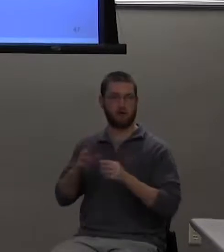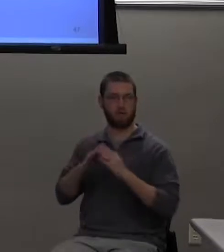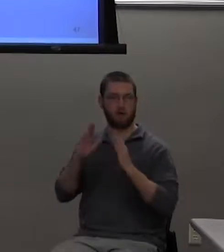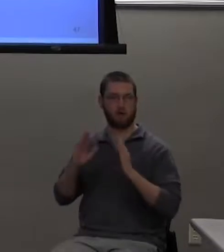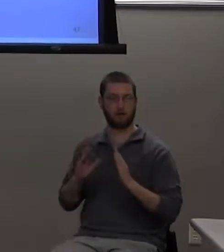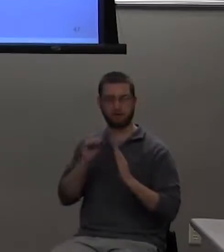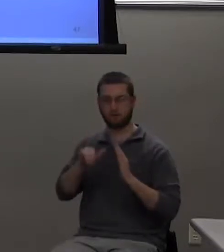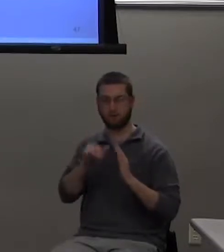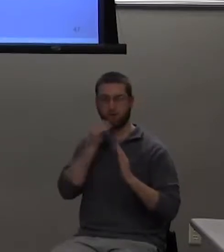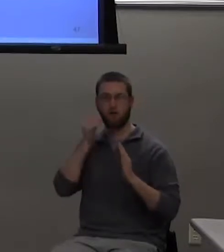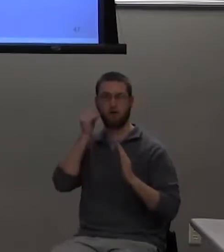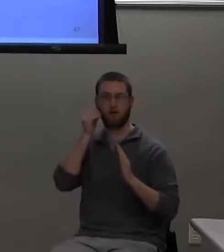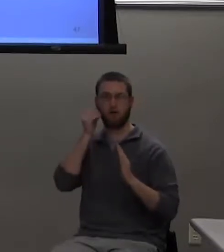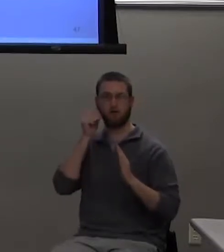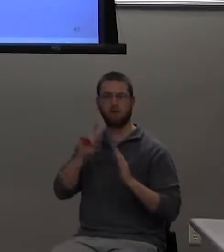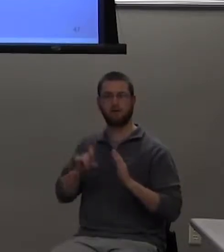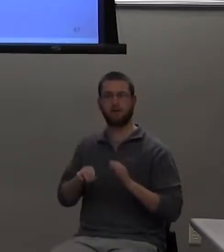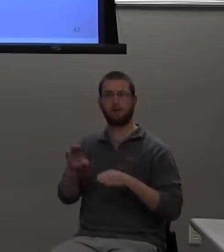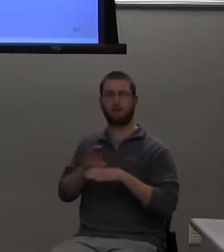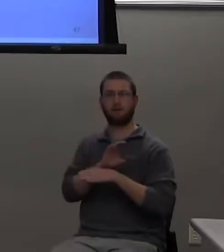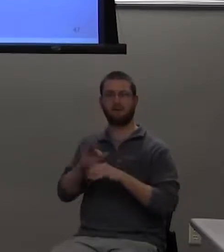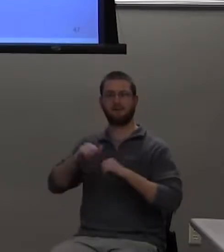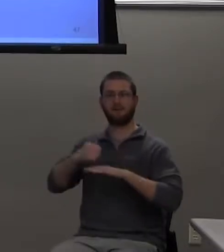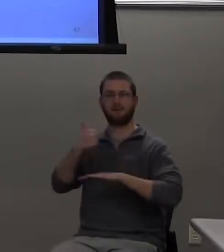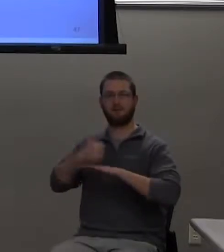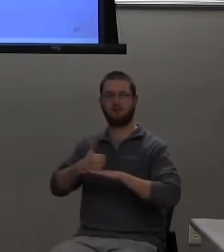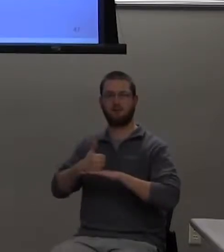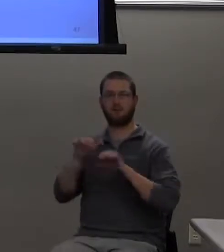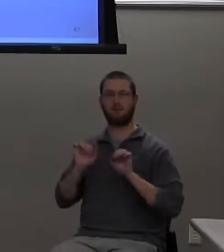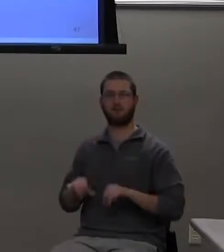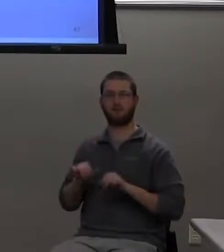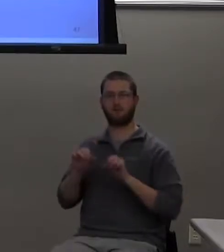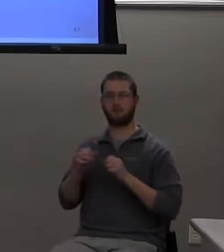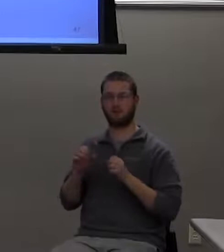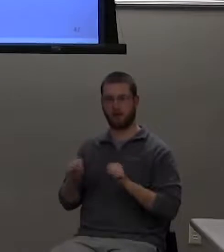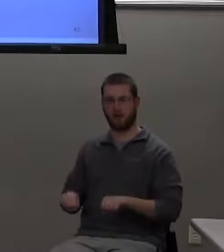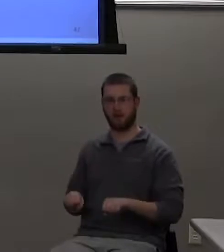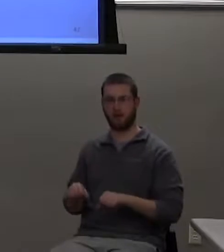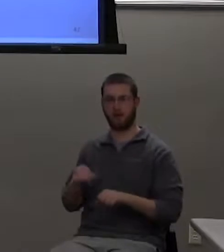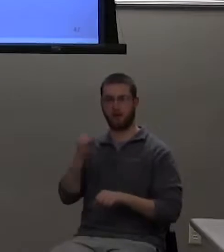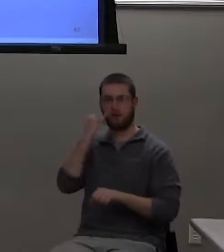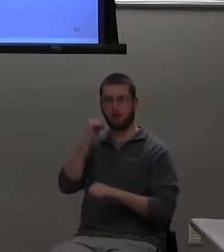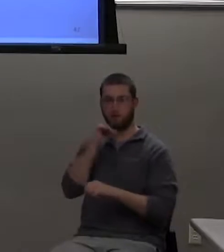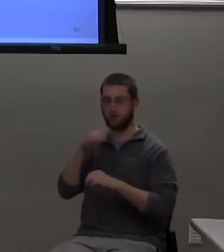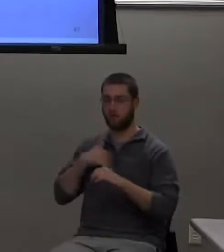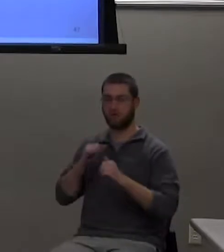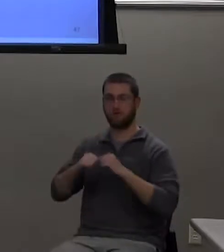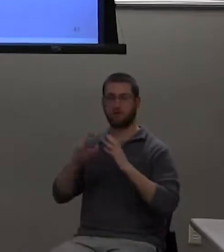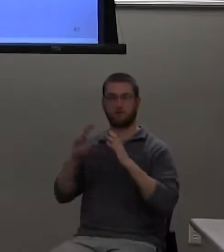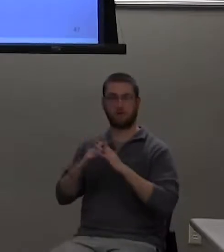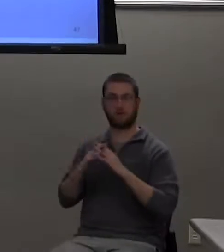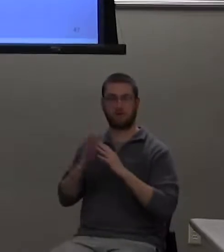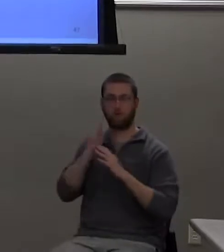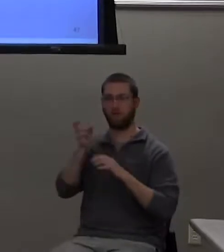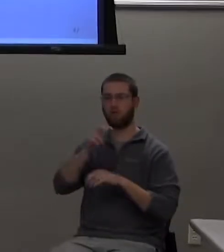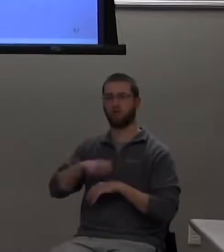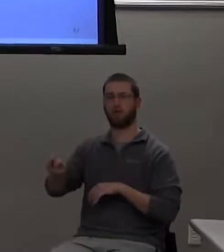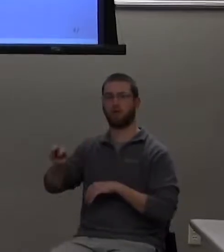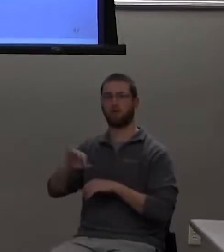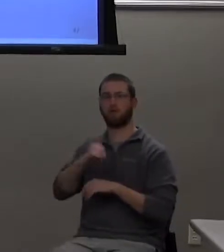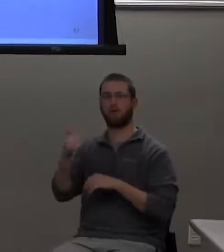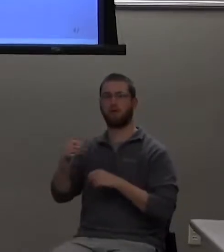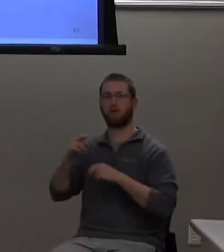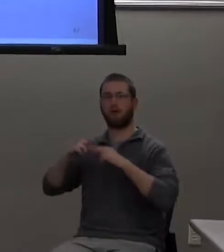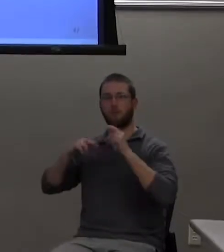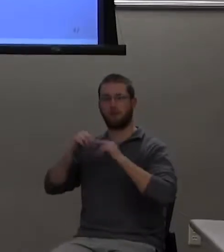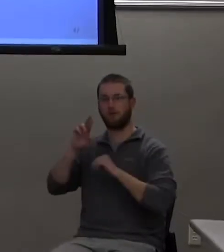have the business in place to make that a possibility. If we don't, then that's not an option. And you're either relocating to a facility